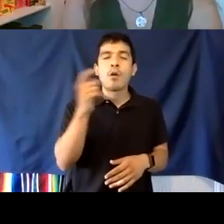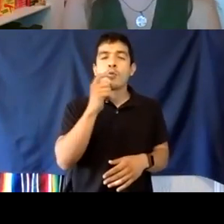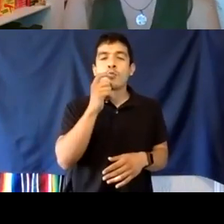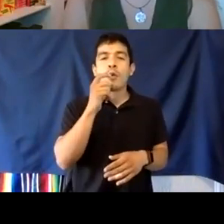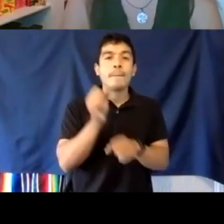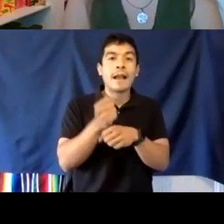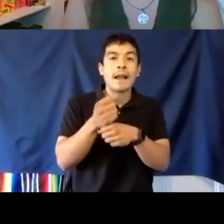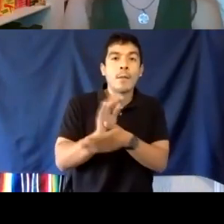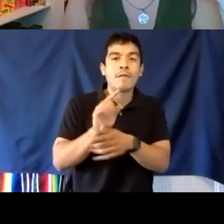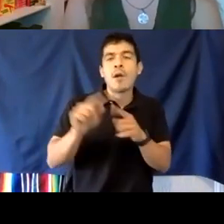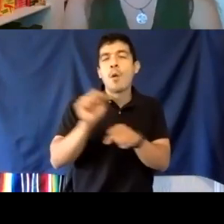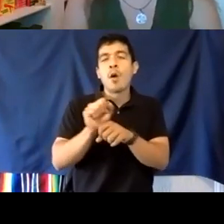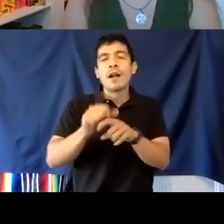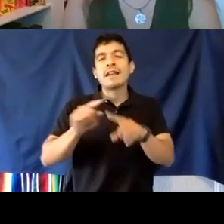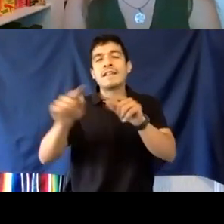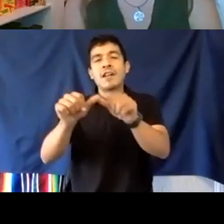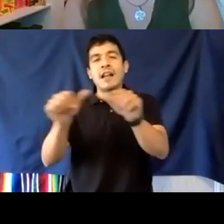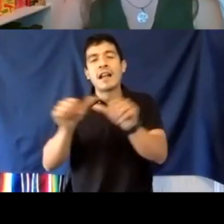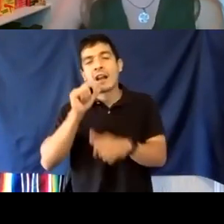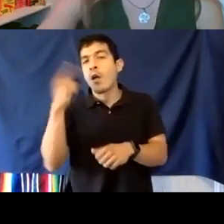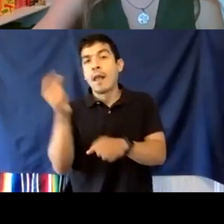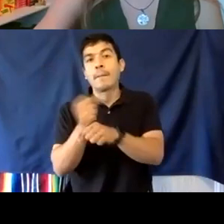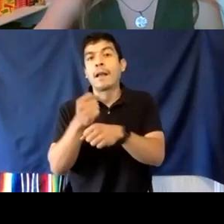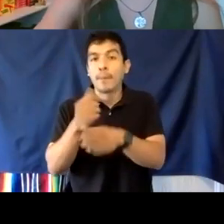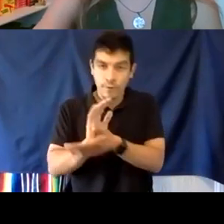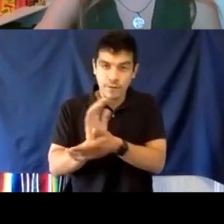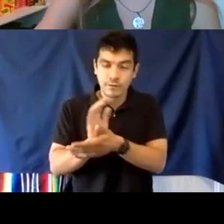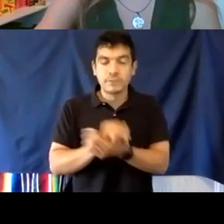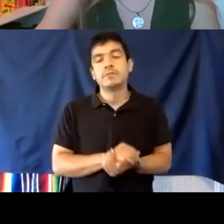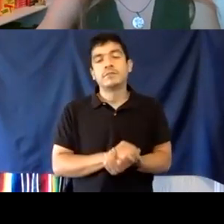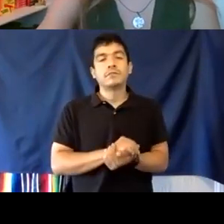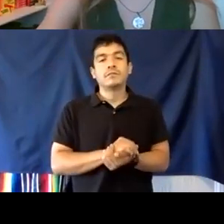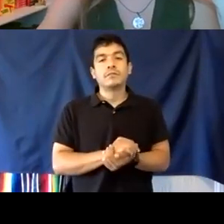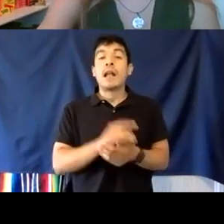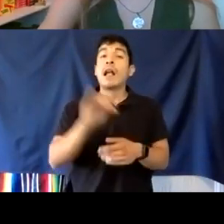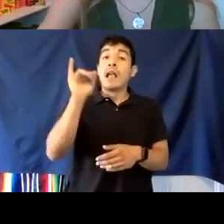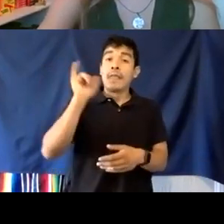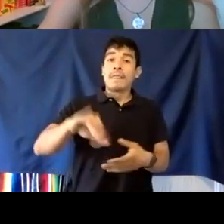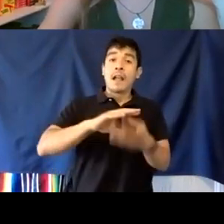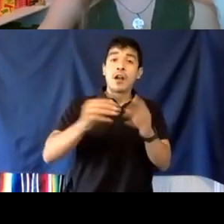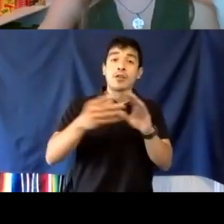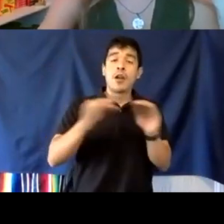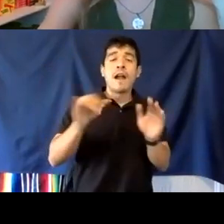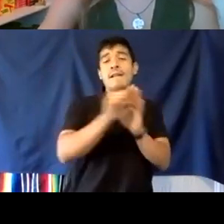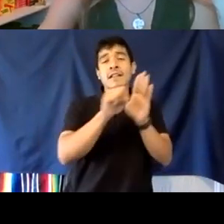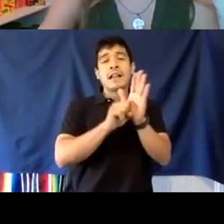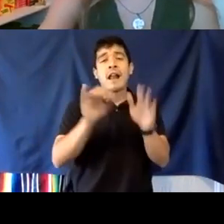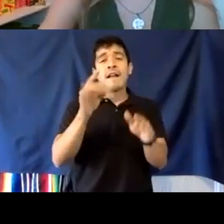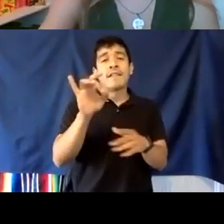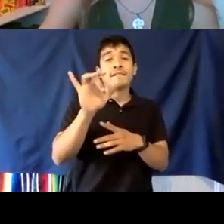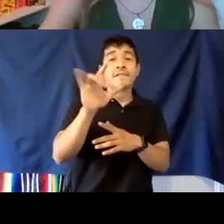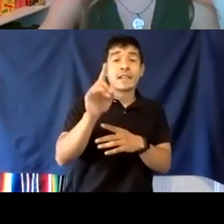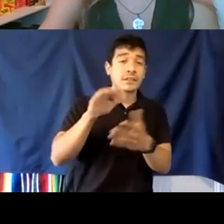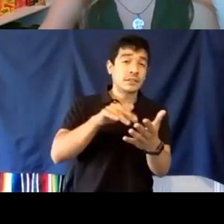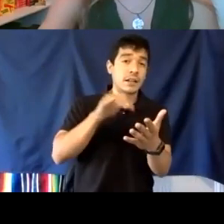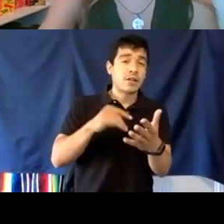different components and are not just making films. So that is the story of the State of the Field study. So we conducted it